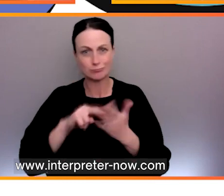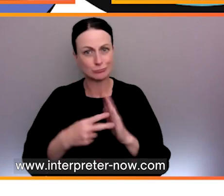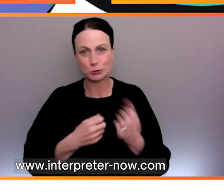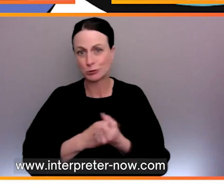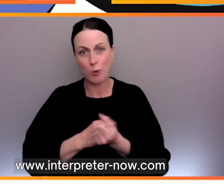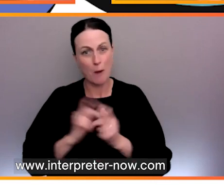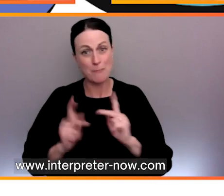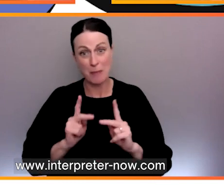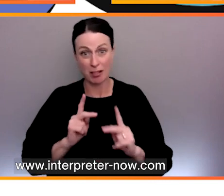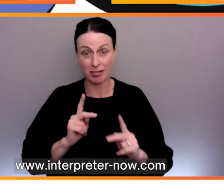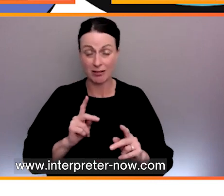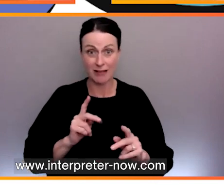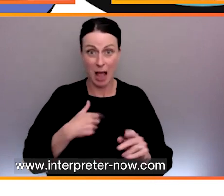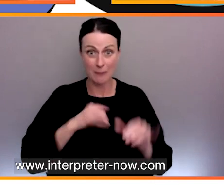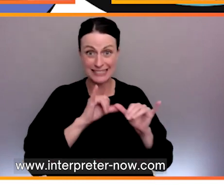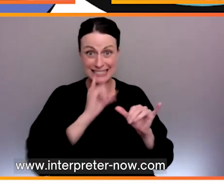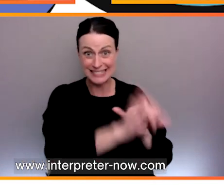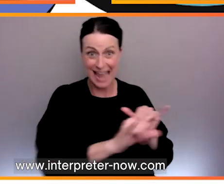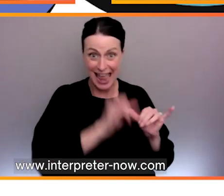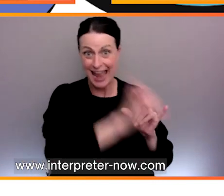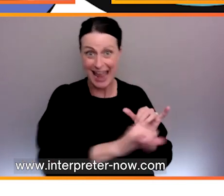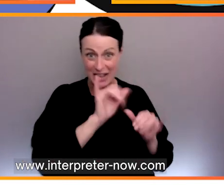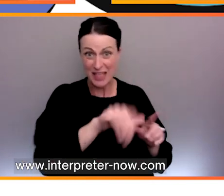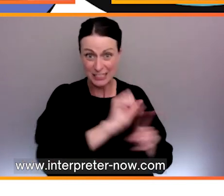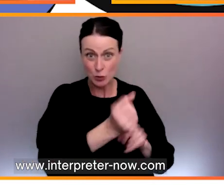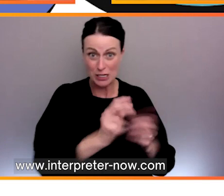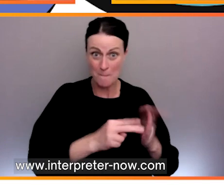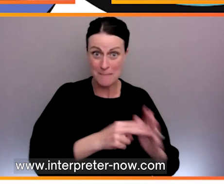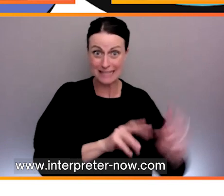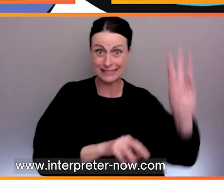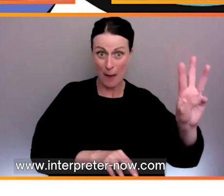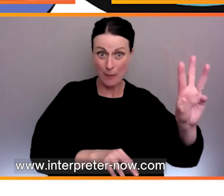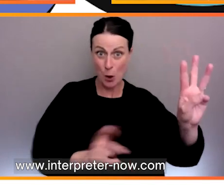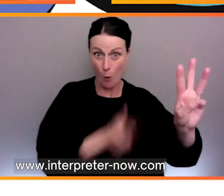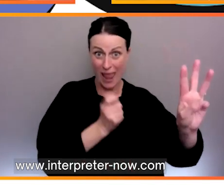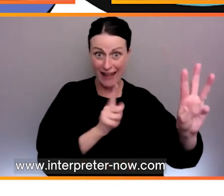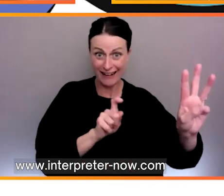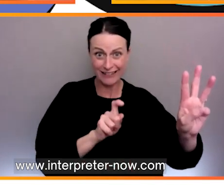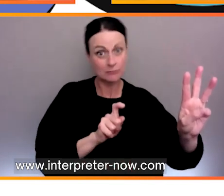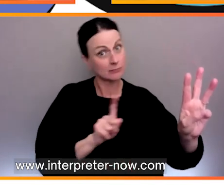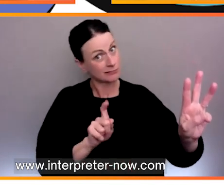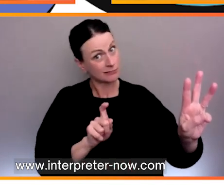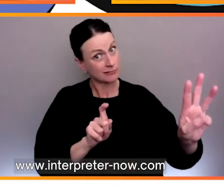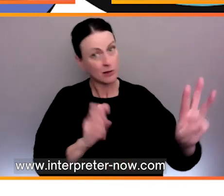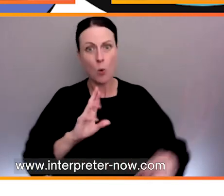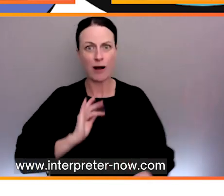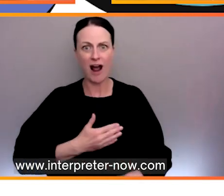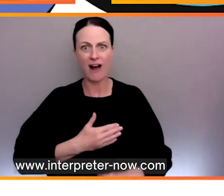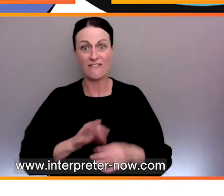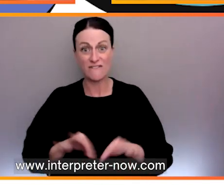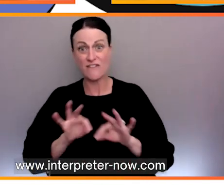aligned, is that a win? When we're being mistreated on the daily, diminished, disrespected,